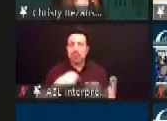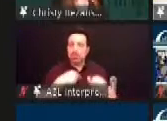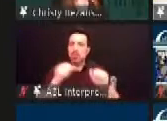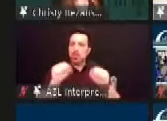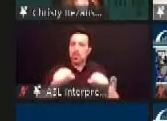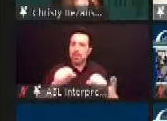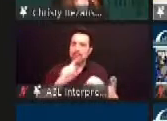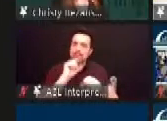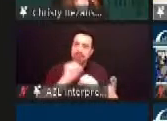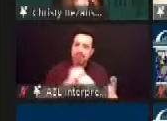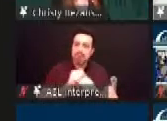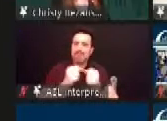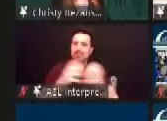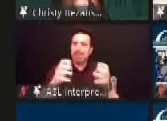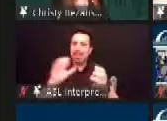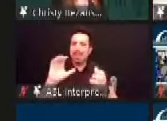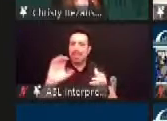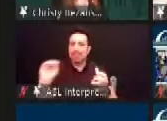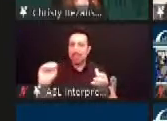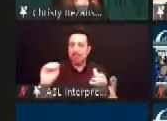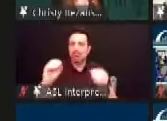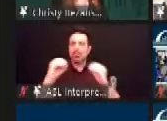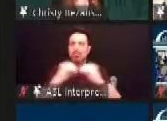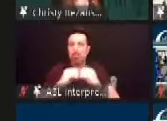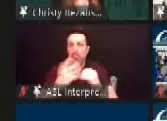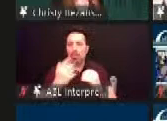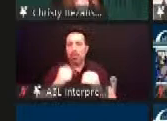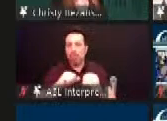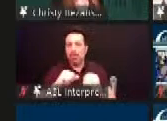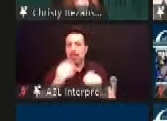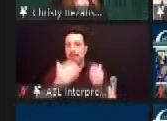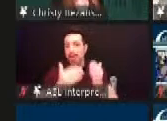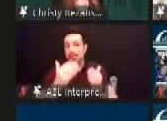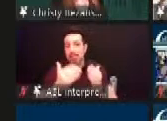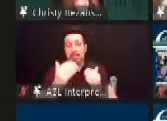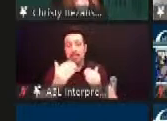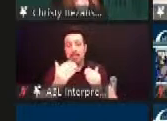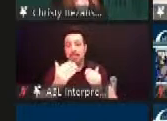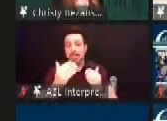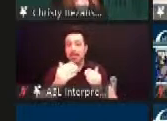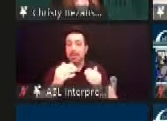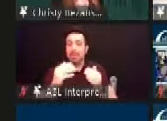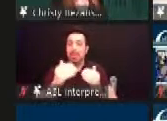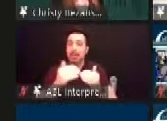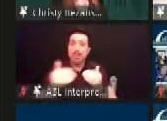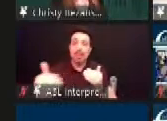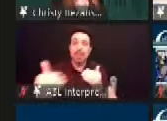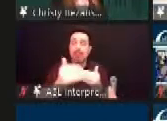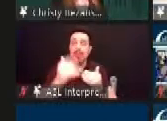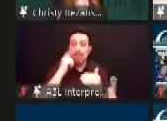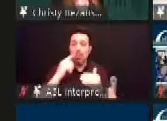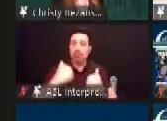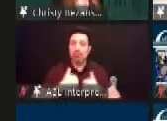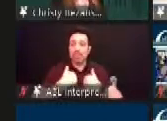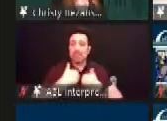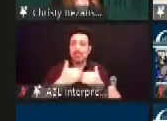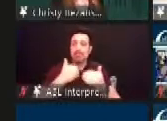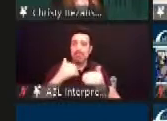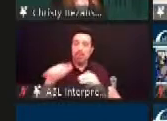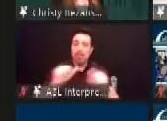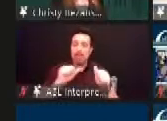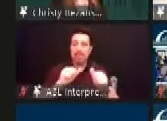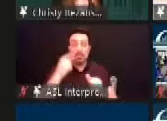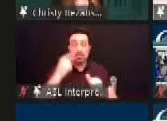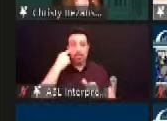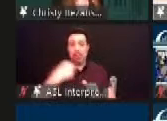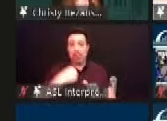actually expand our case management role a little bit more, and maybe even do a little bit more for residents before they go out. So I think for